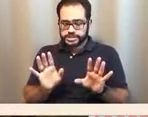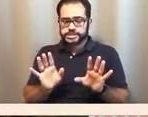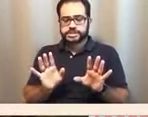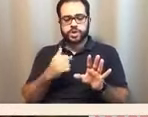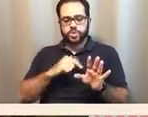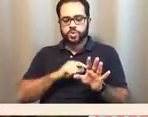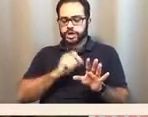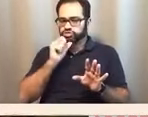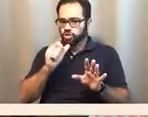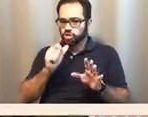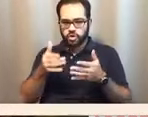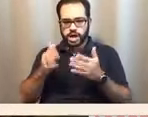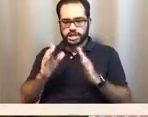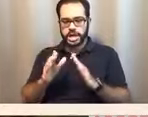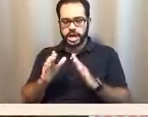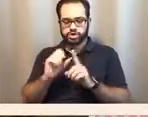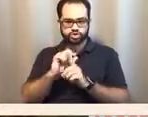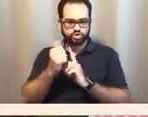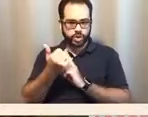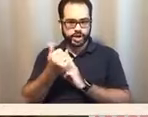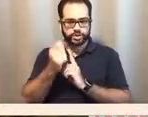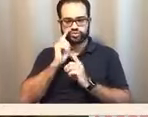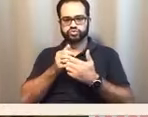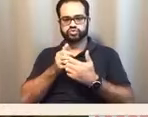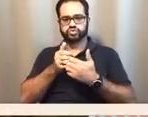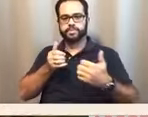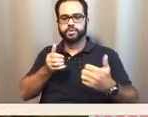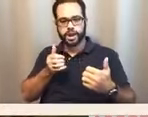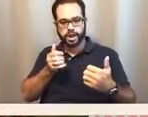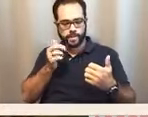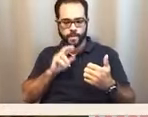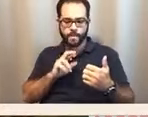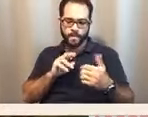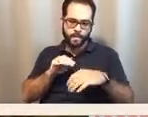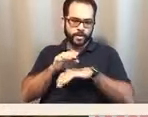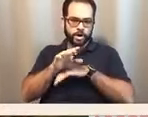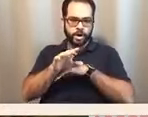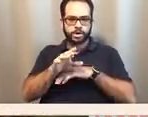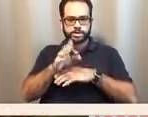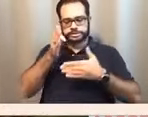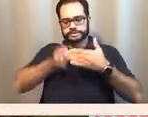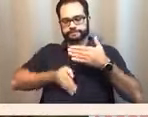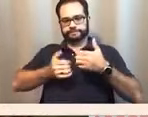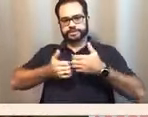allow situations to separate or cause division. I,